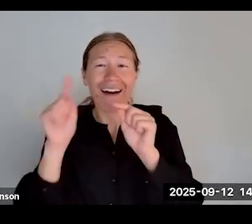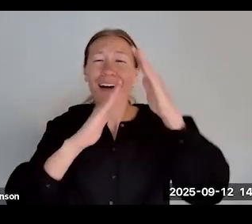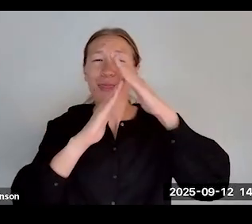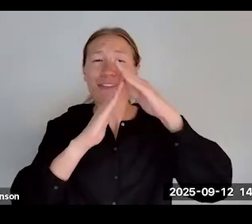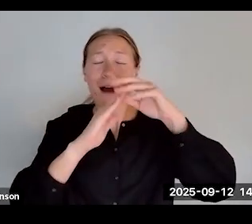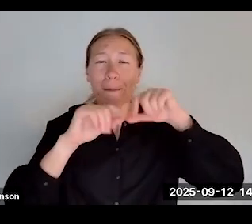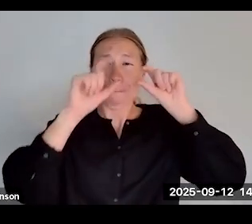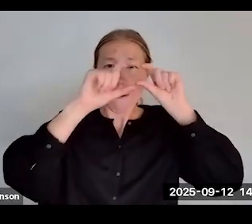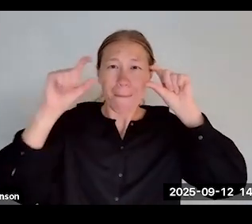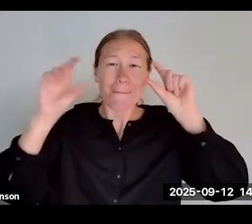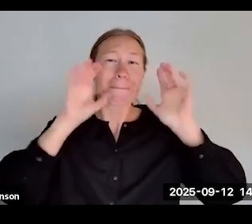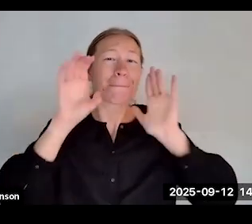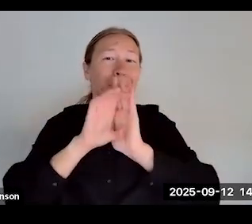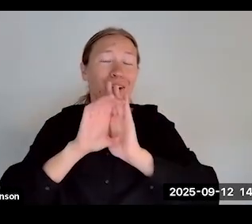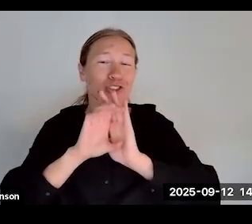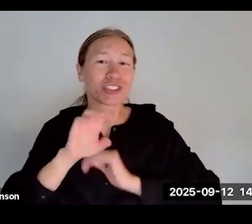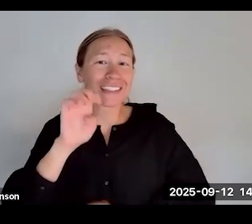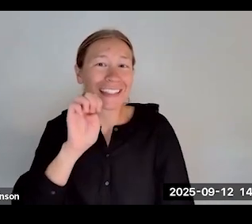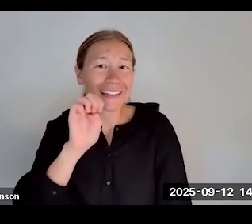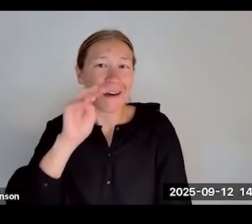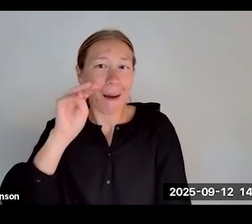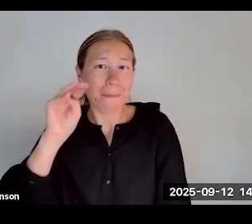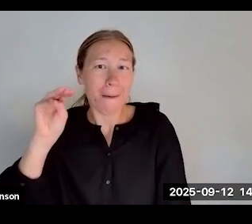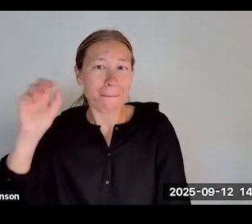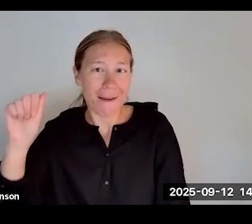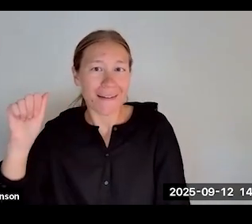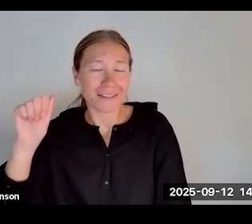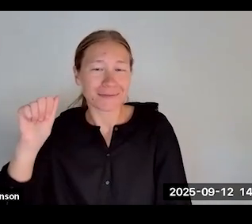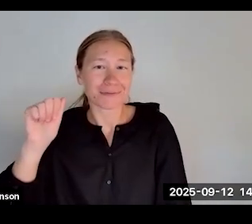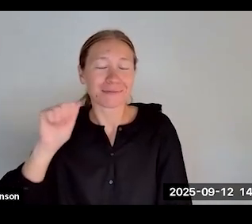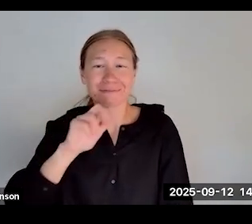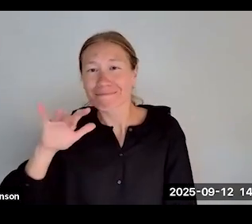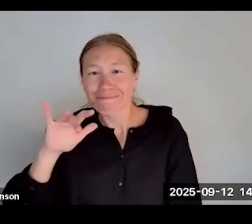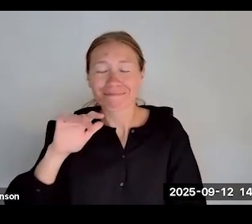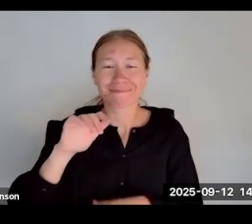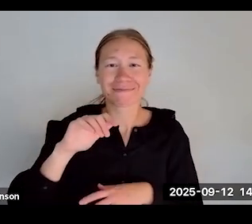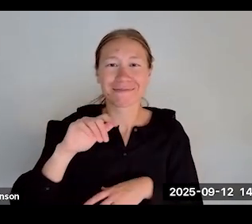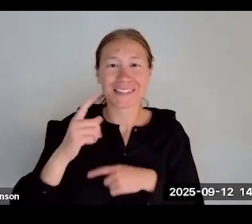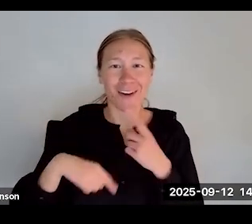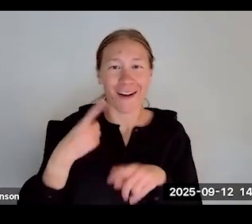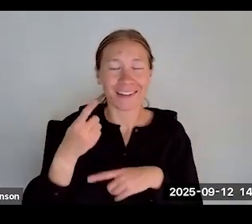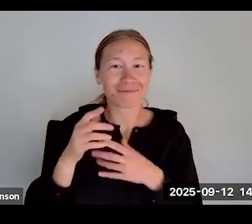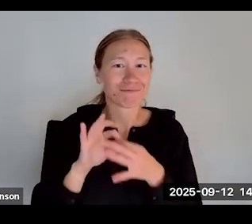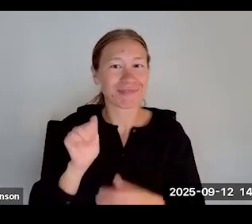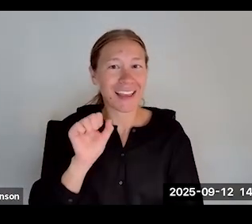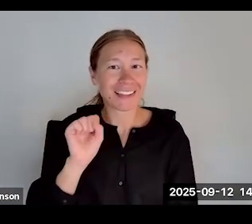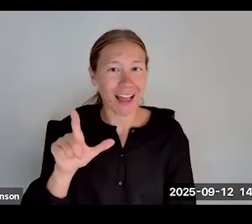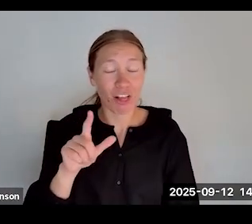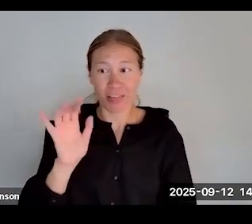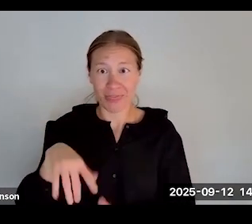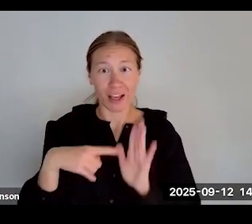in ASL for the letters EMMA. And that's a nod to one thing this book emphasizes, which